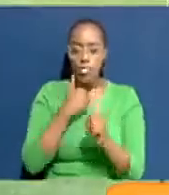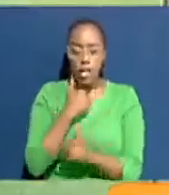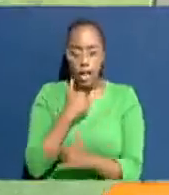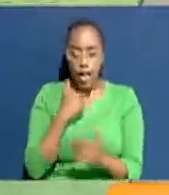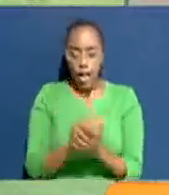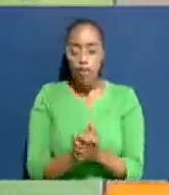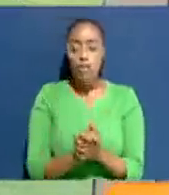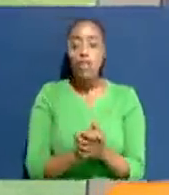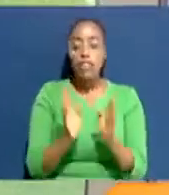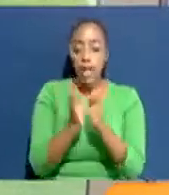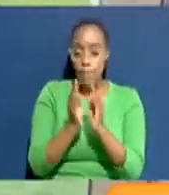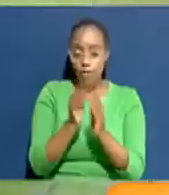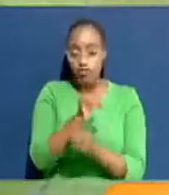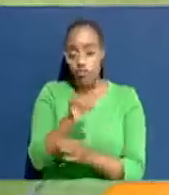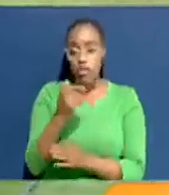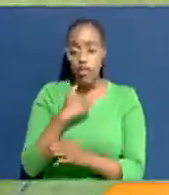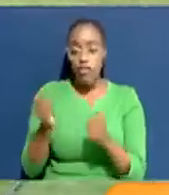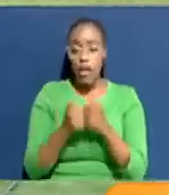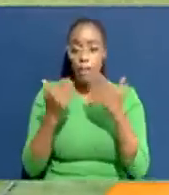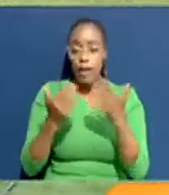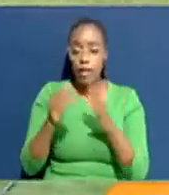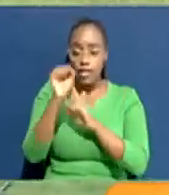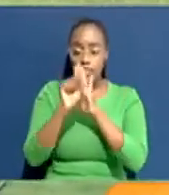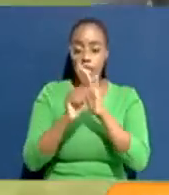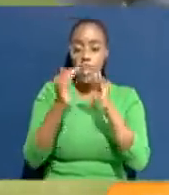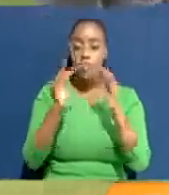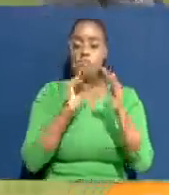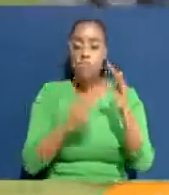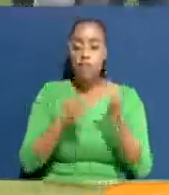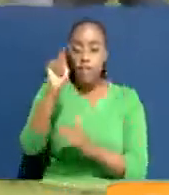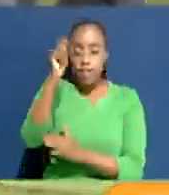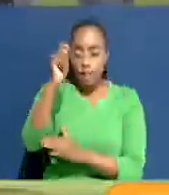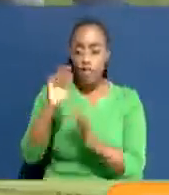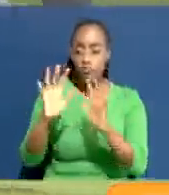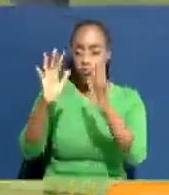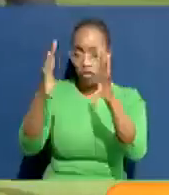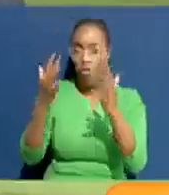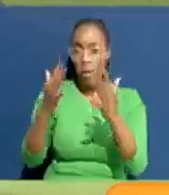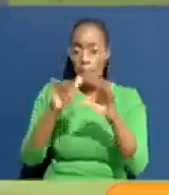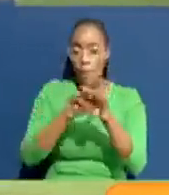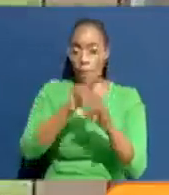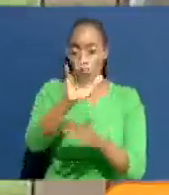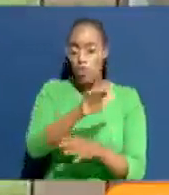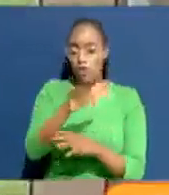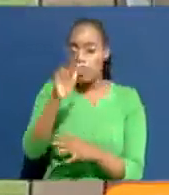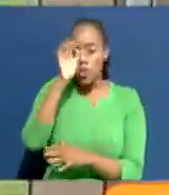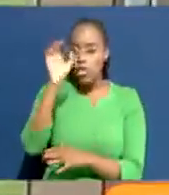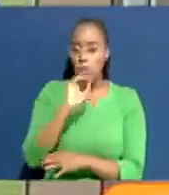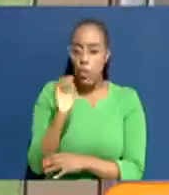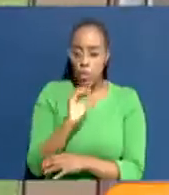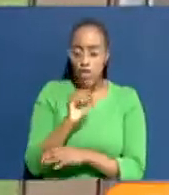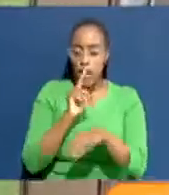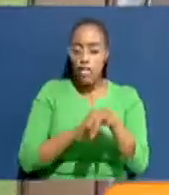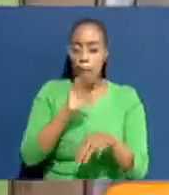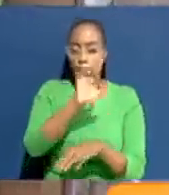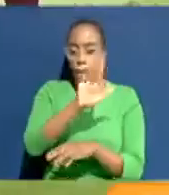Sources present at the meeting, which was held at State House, saying the president implored the legislators not to let him down when the bill